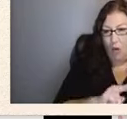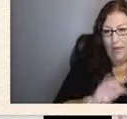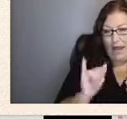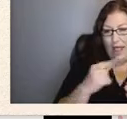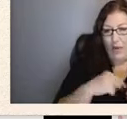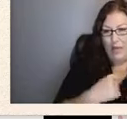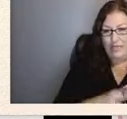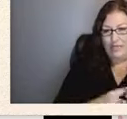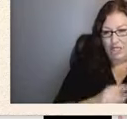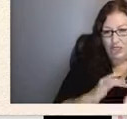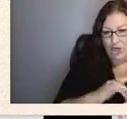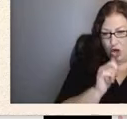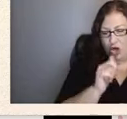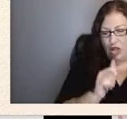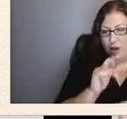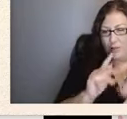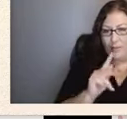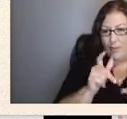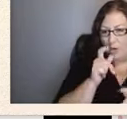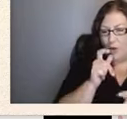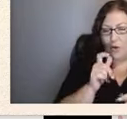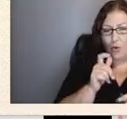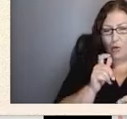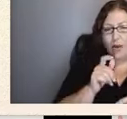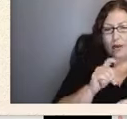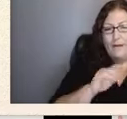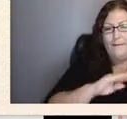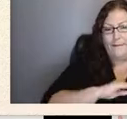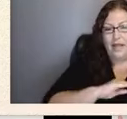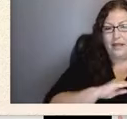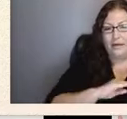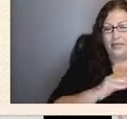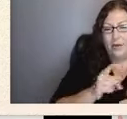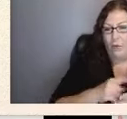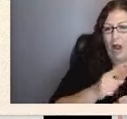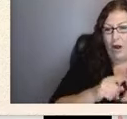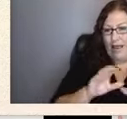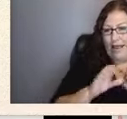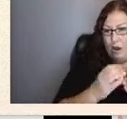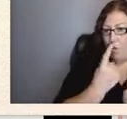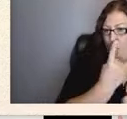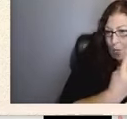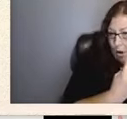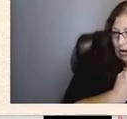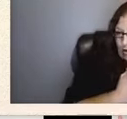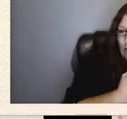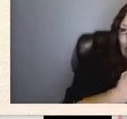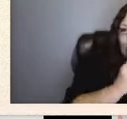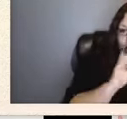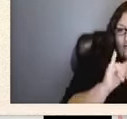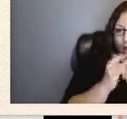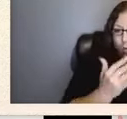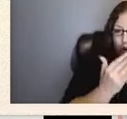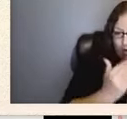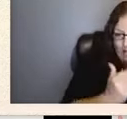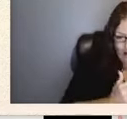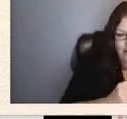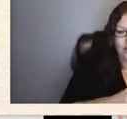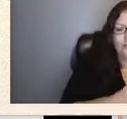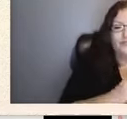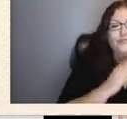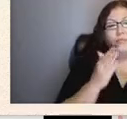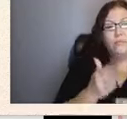earlier, individuals who meet the priority category 1 of the waiting list. Next